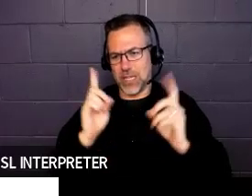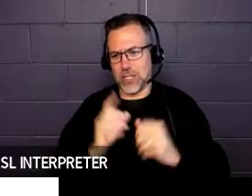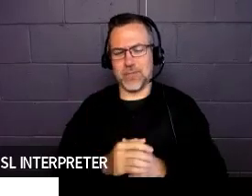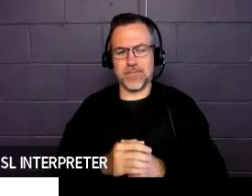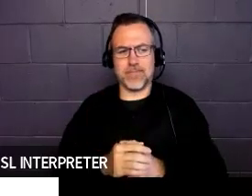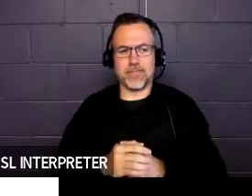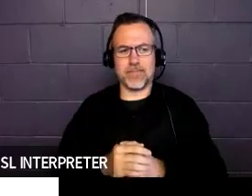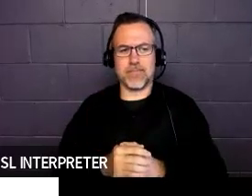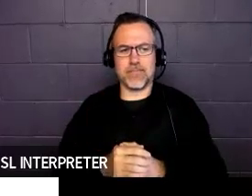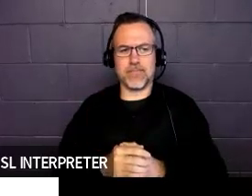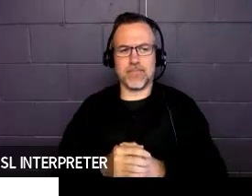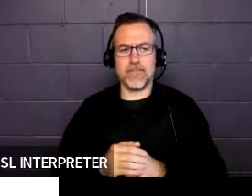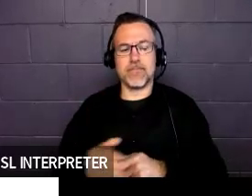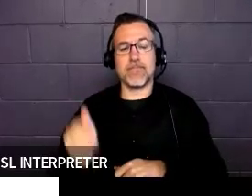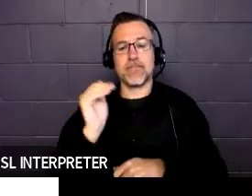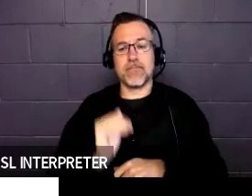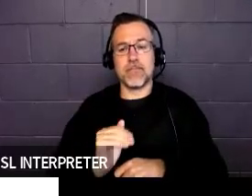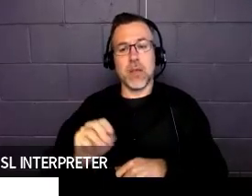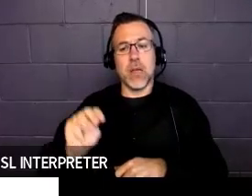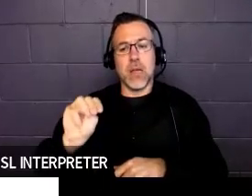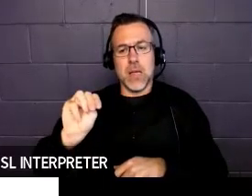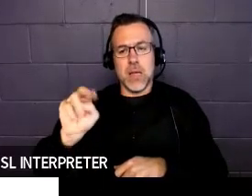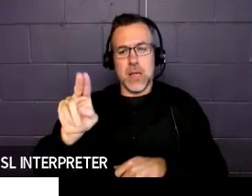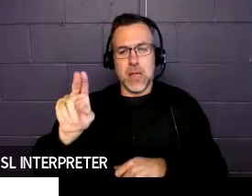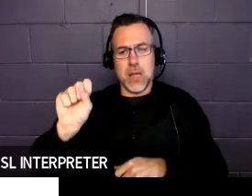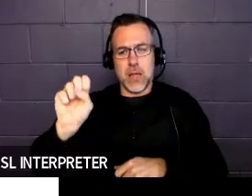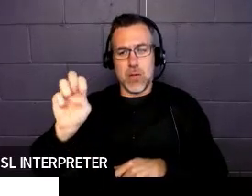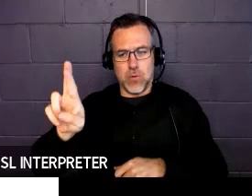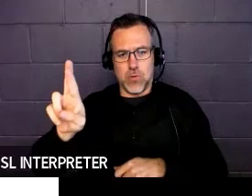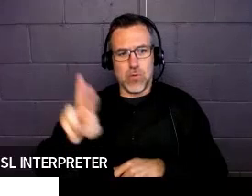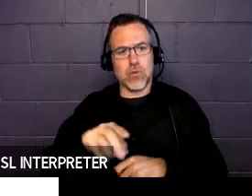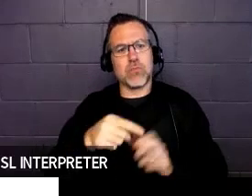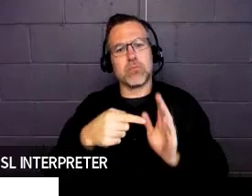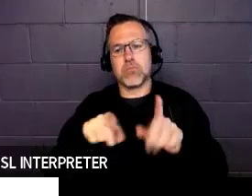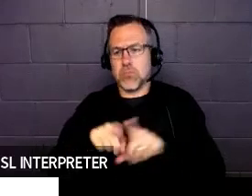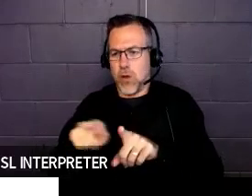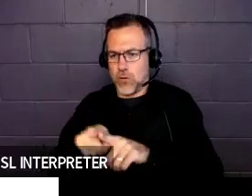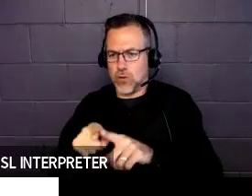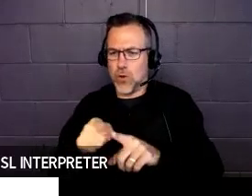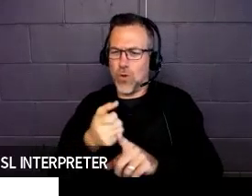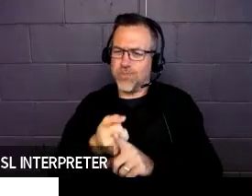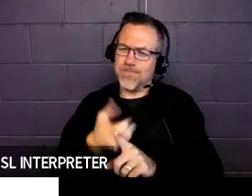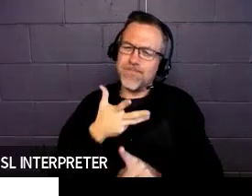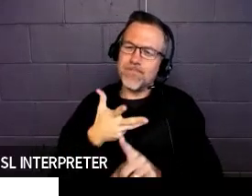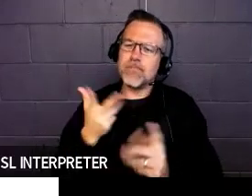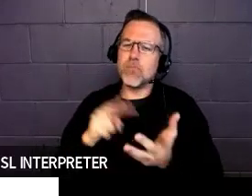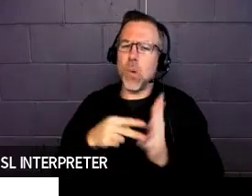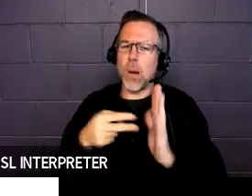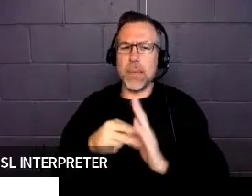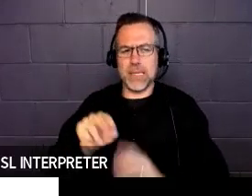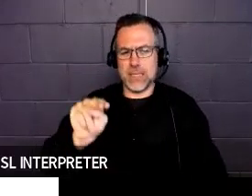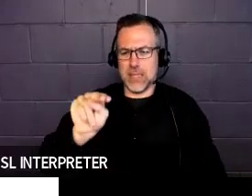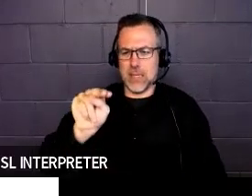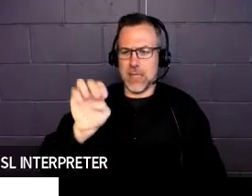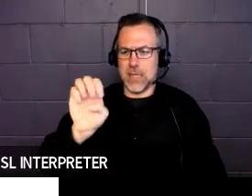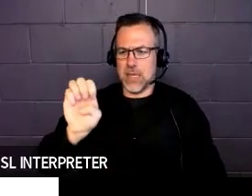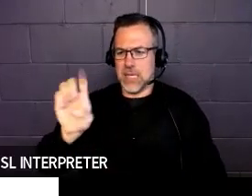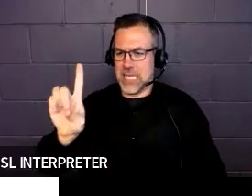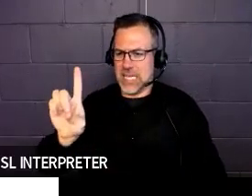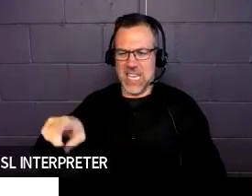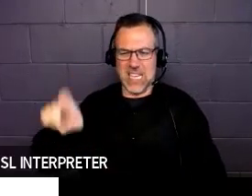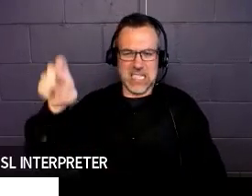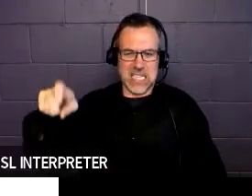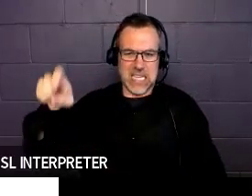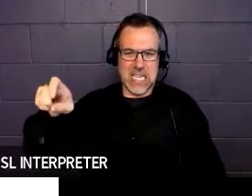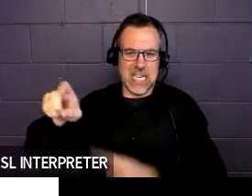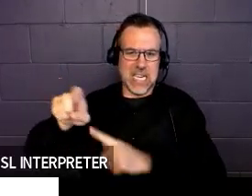MUSER also defines the need as being a distinctly measurable and persistent gap. So